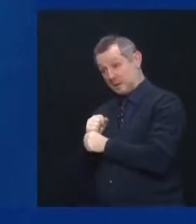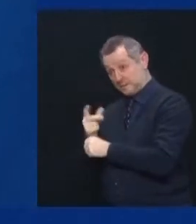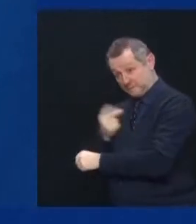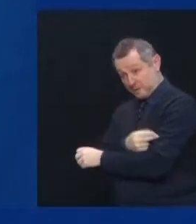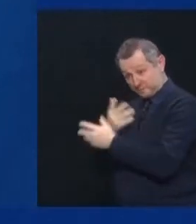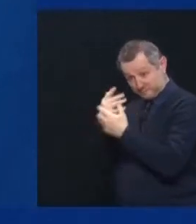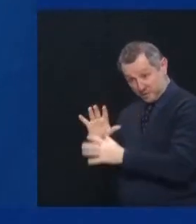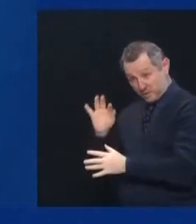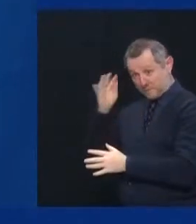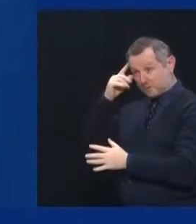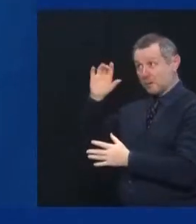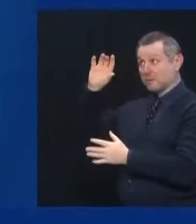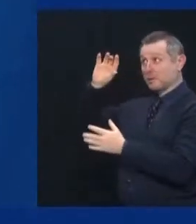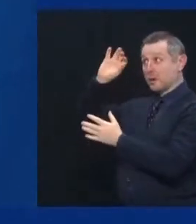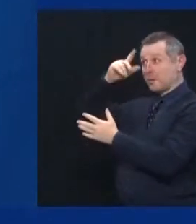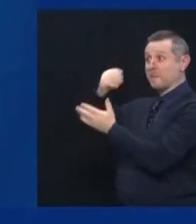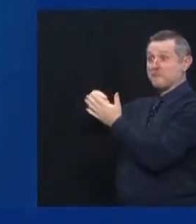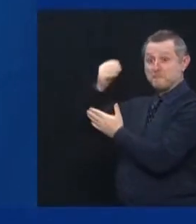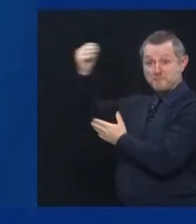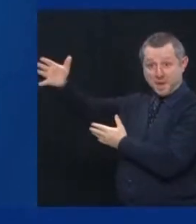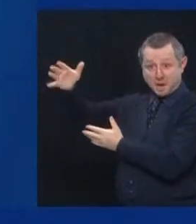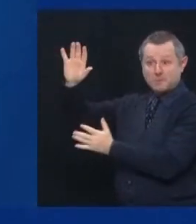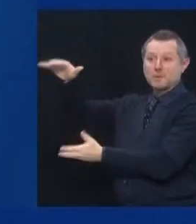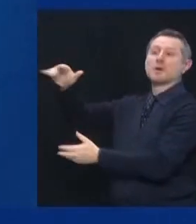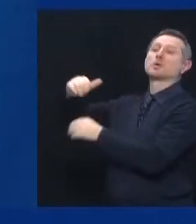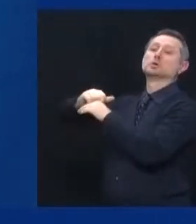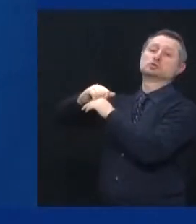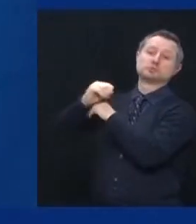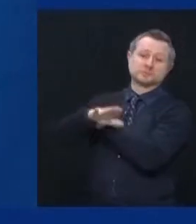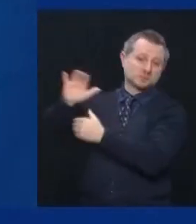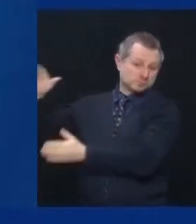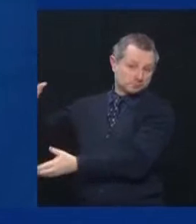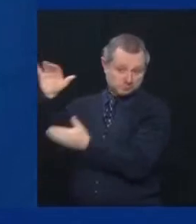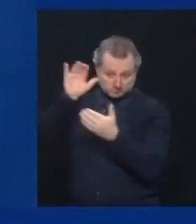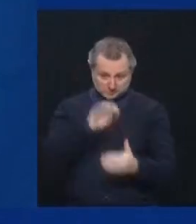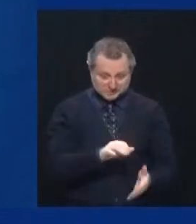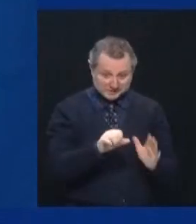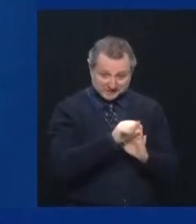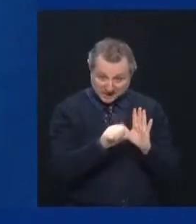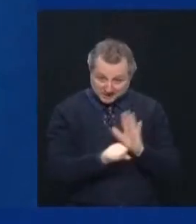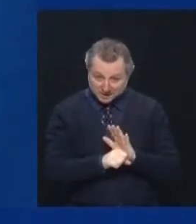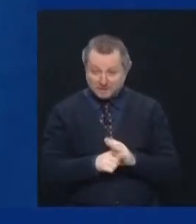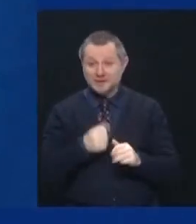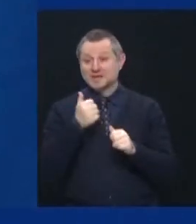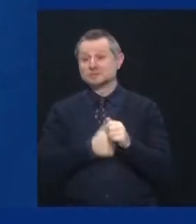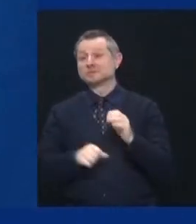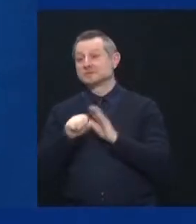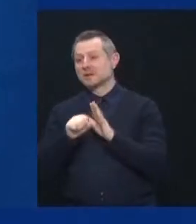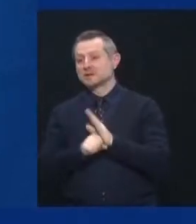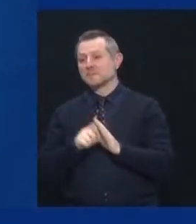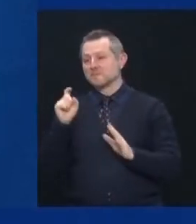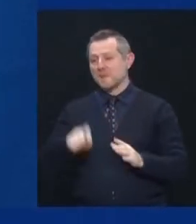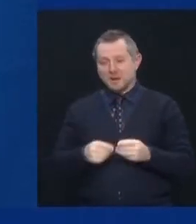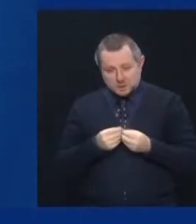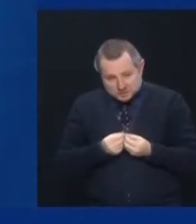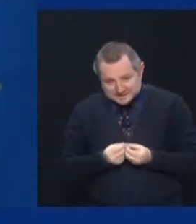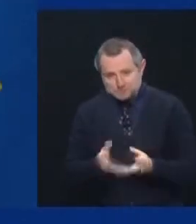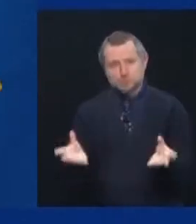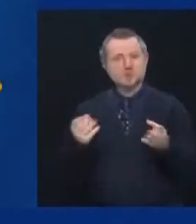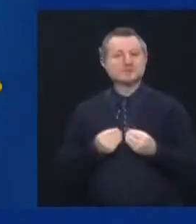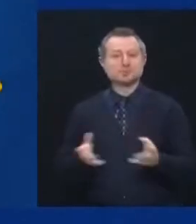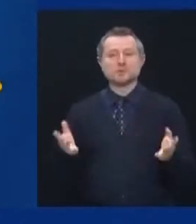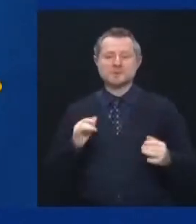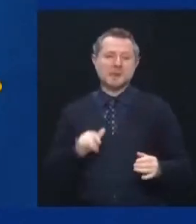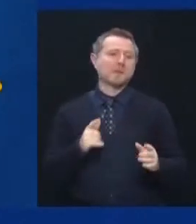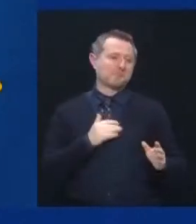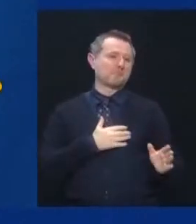government, shipped to the states, and then the states getting them delivered. That's what has to happen here.